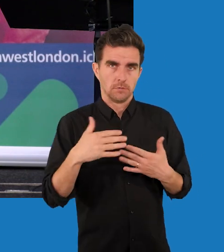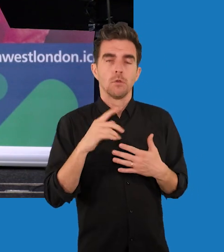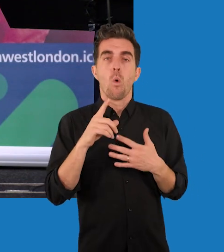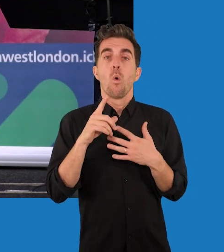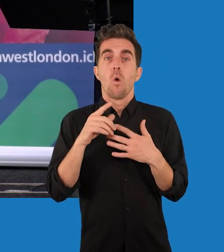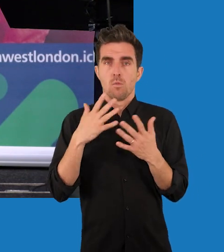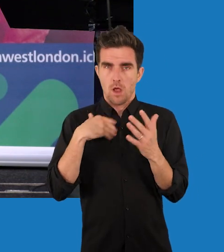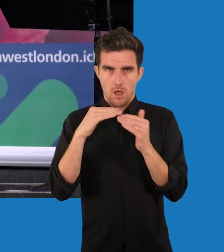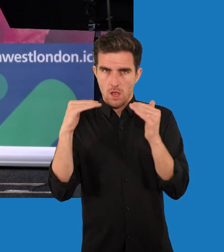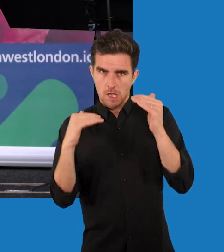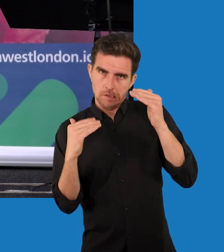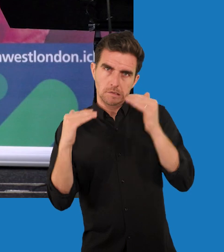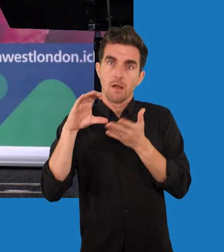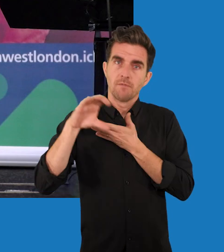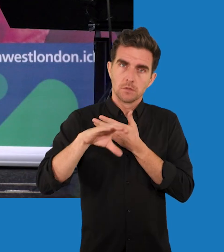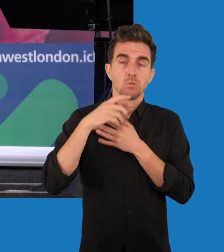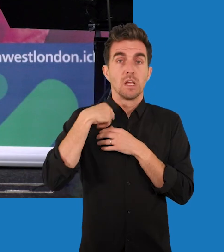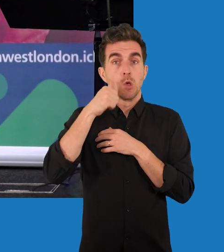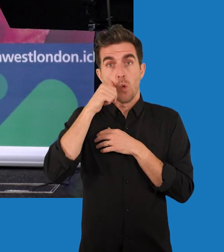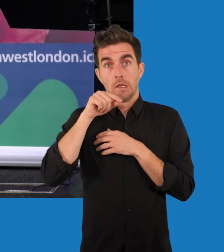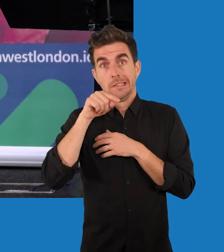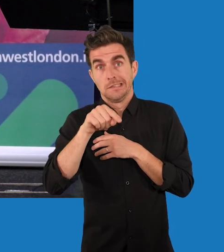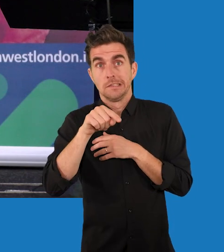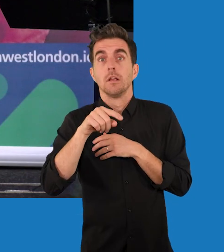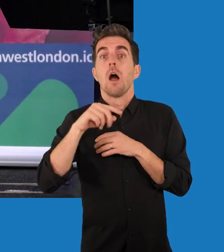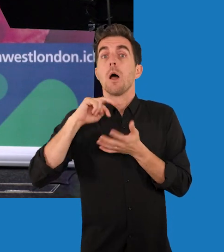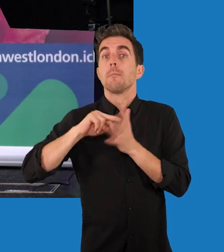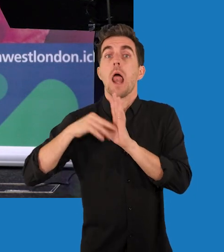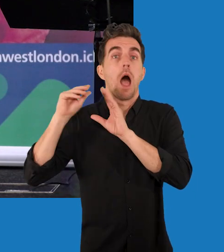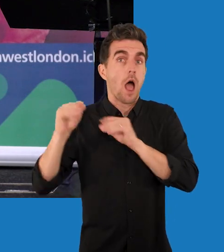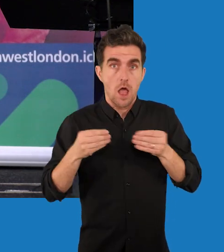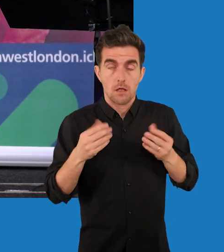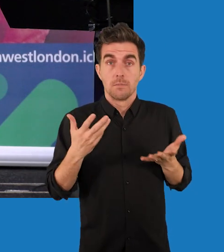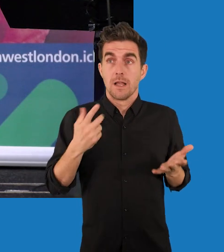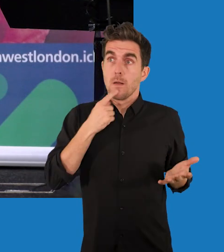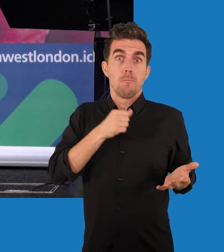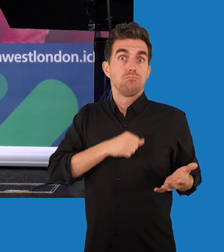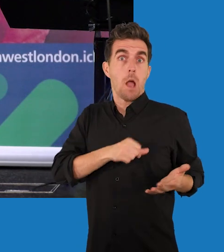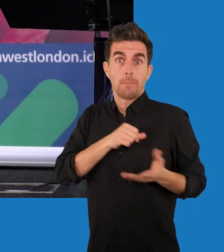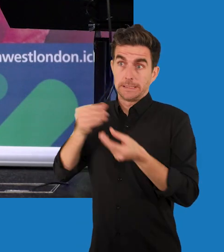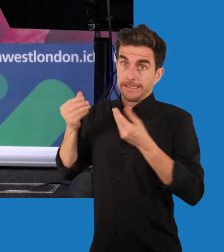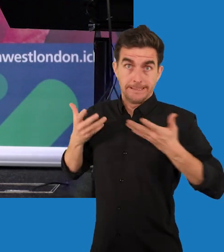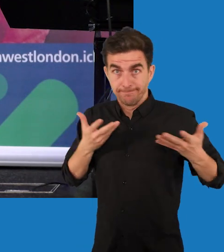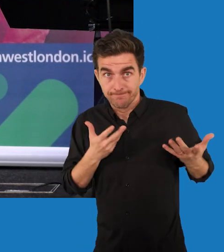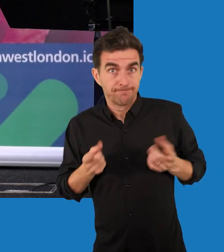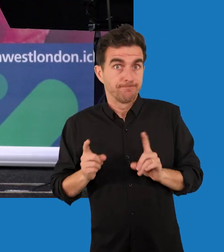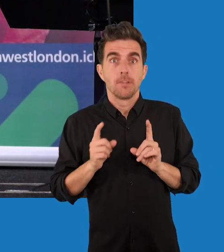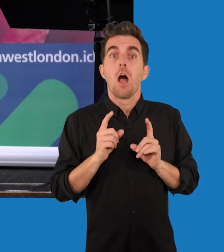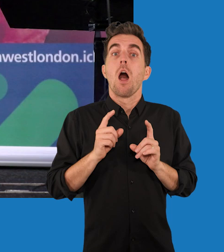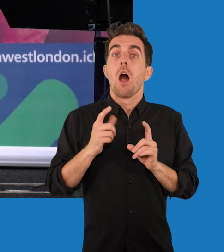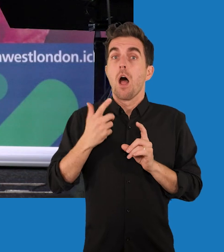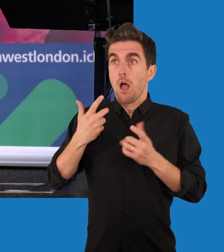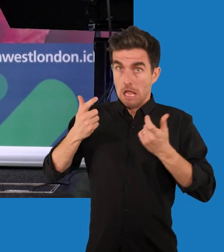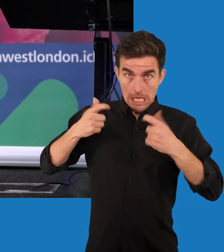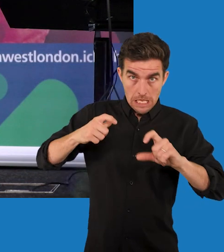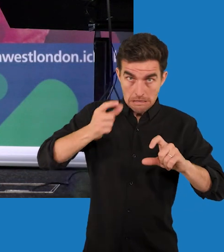Health Inequalities Fund, again, we should know by the end of the year. We get our planning guidance in December, is what we've been promised. So we should know then whether or not we're